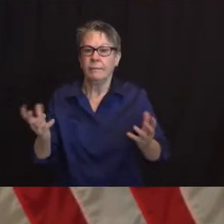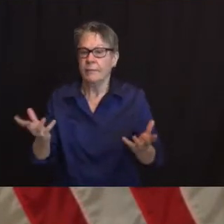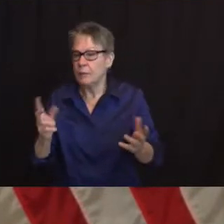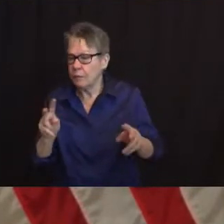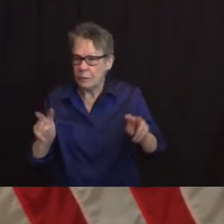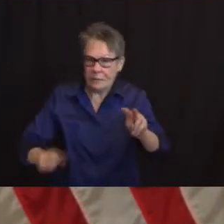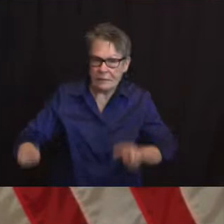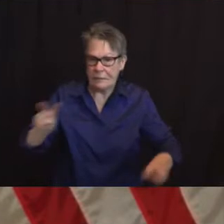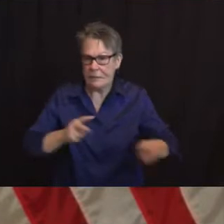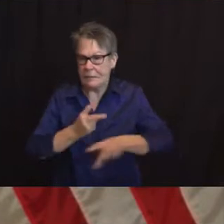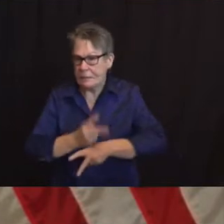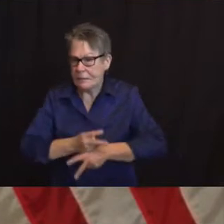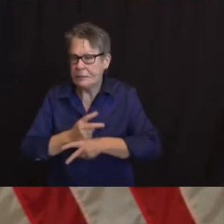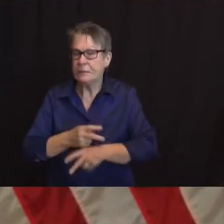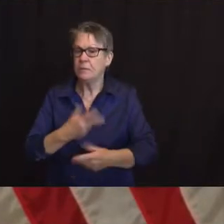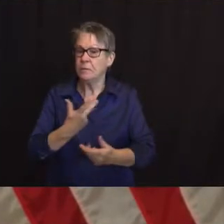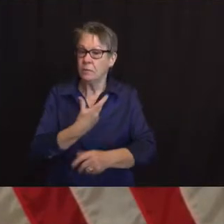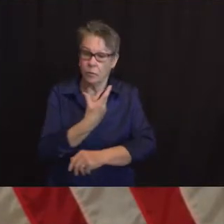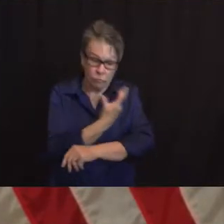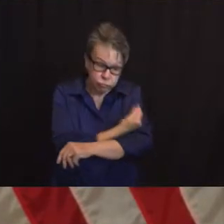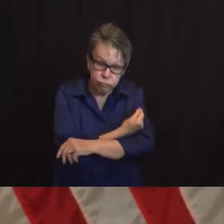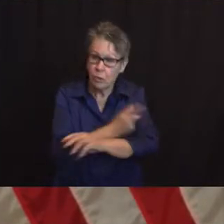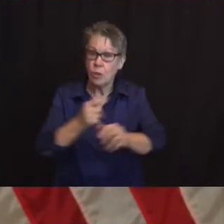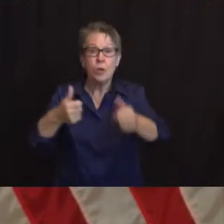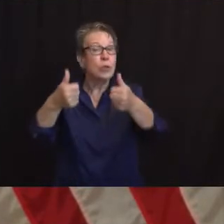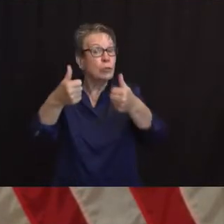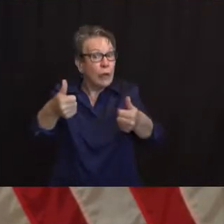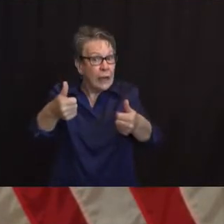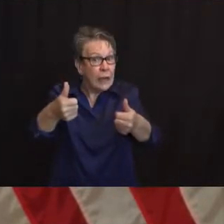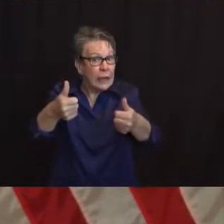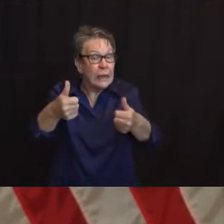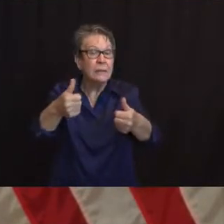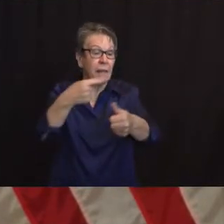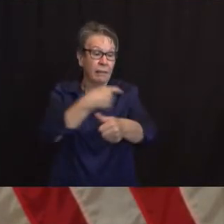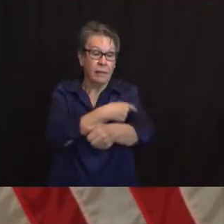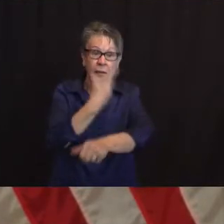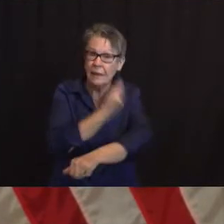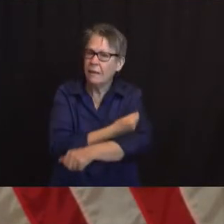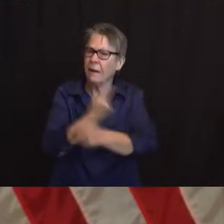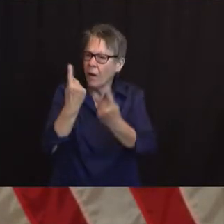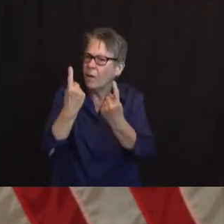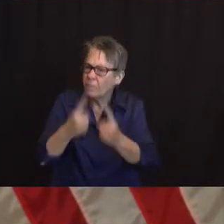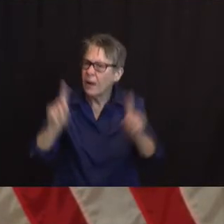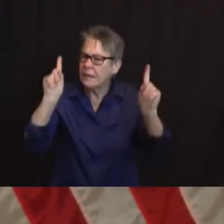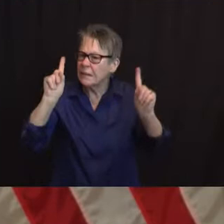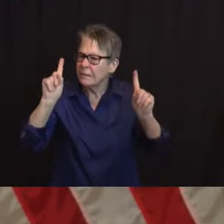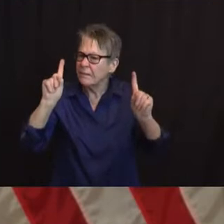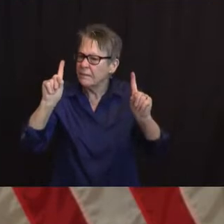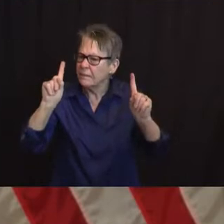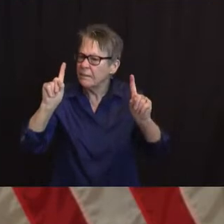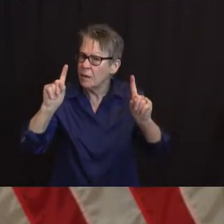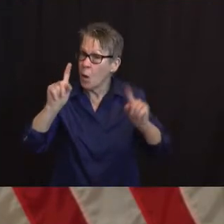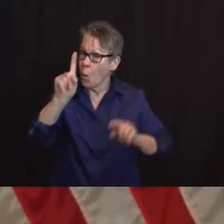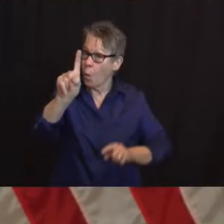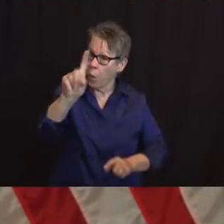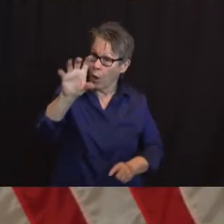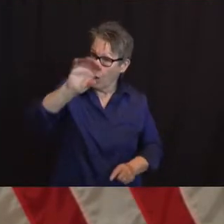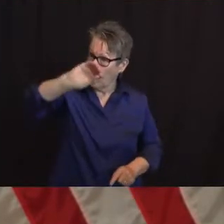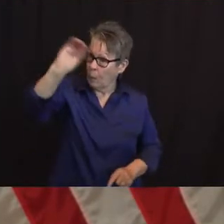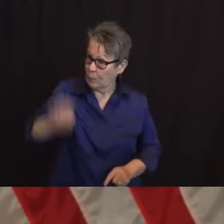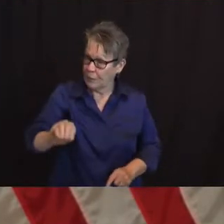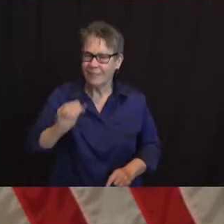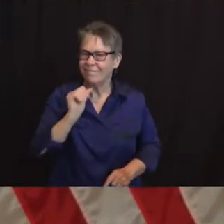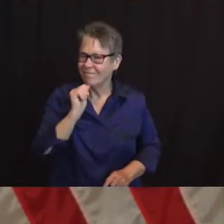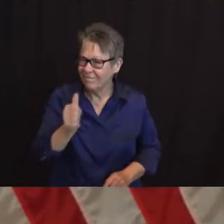vaccine is really tremendous, the fact is it's not 100% effective, all the time. And to the point that the governor